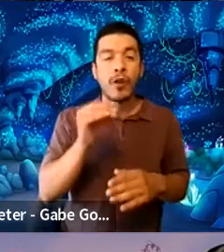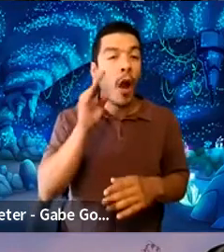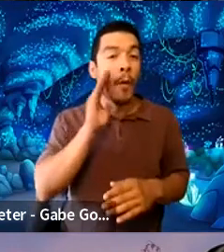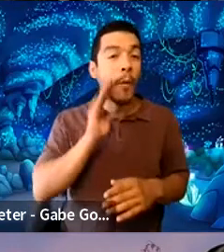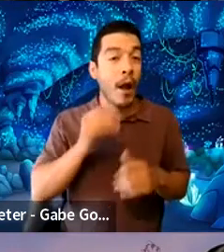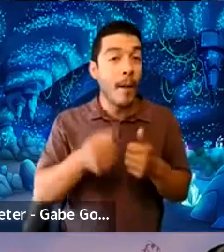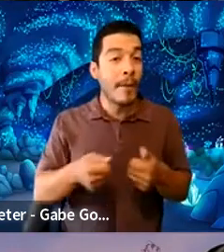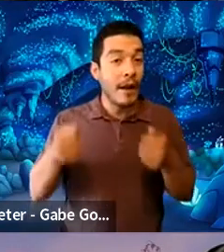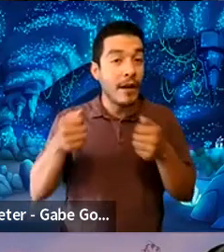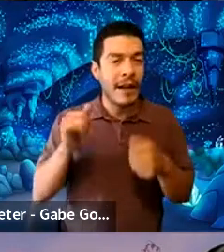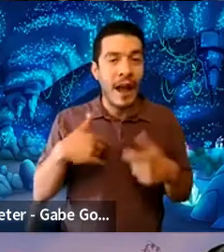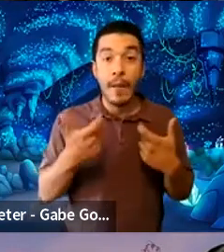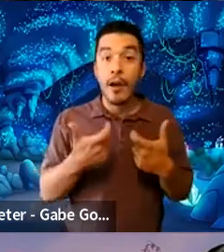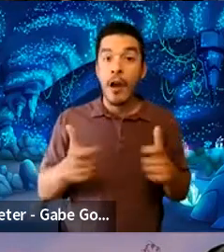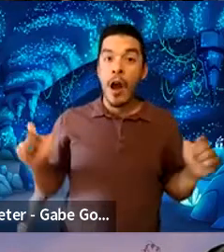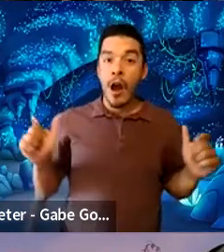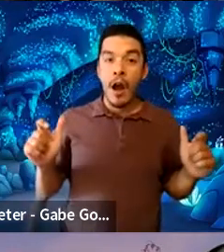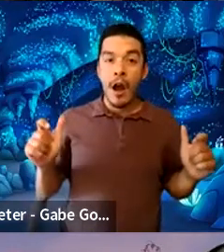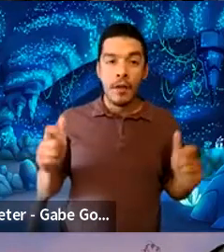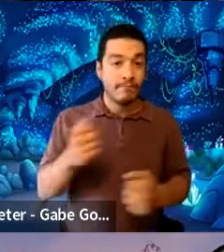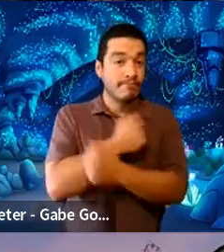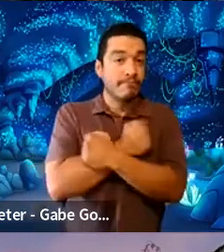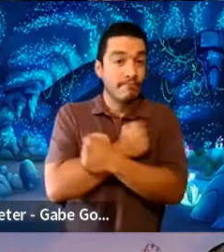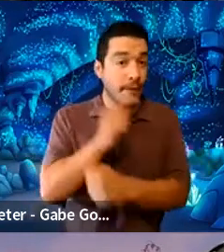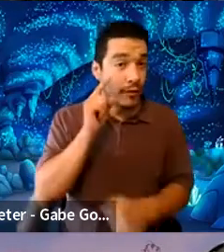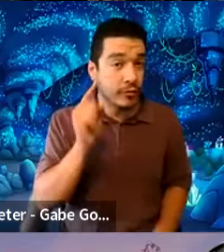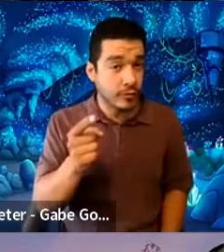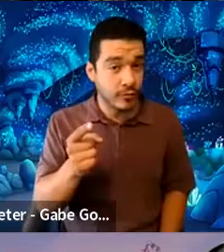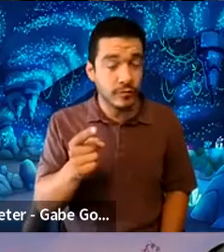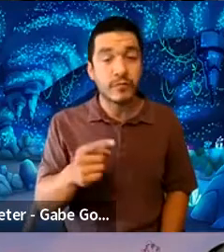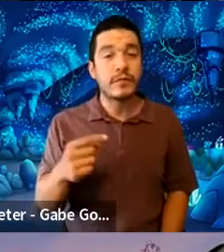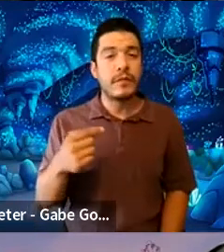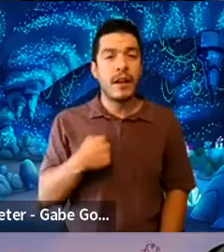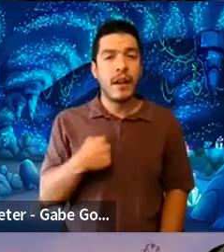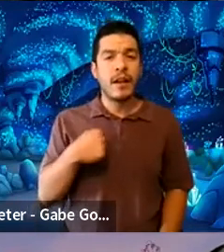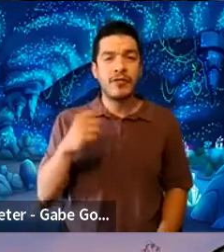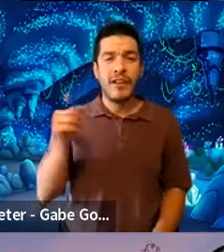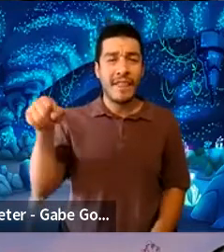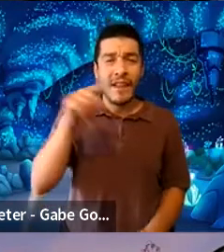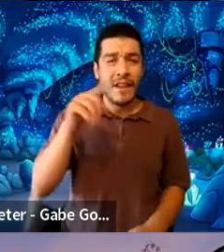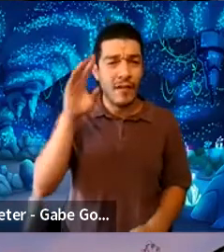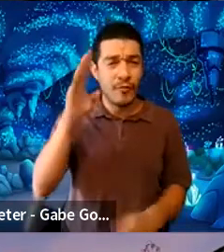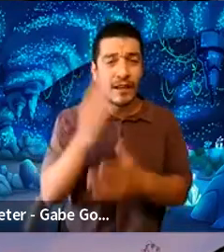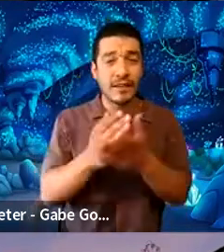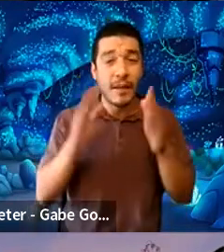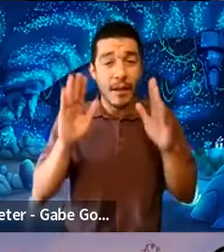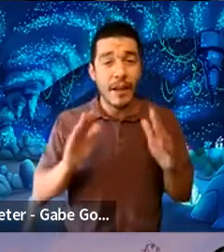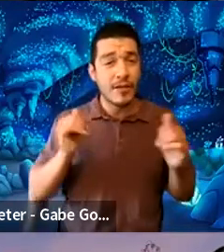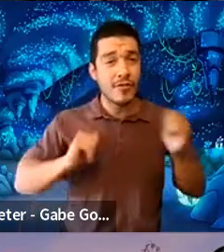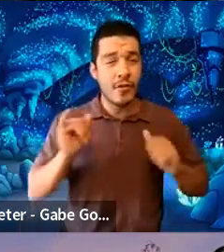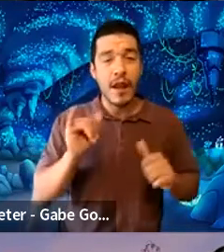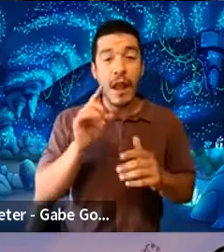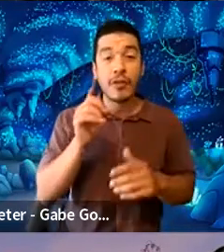I have a huge affinity for. And they have created some amazing shows like Doc